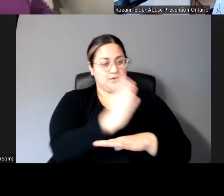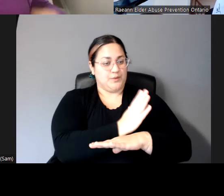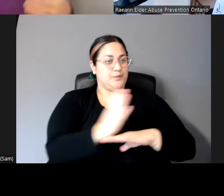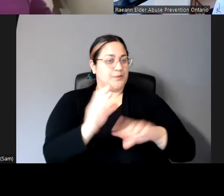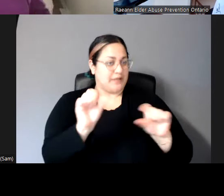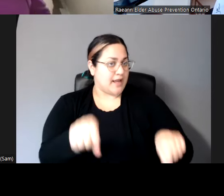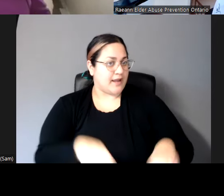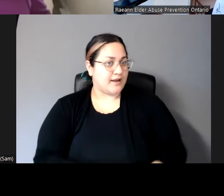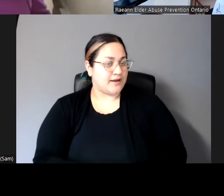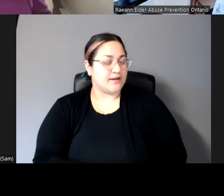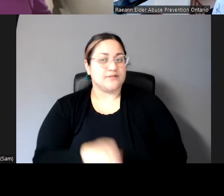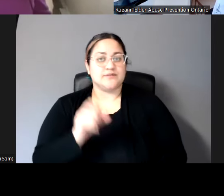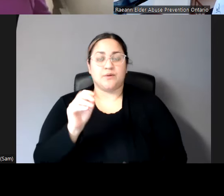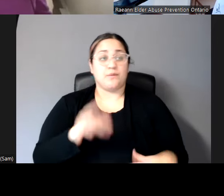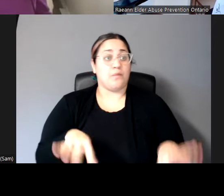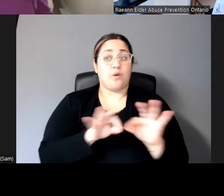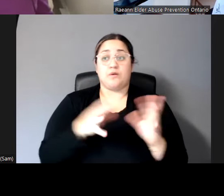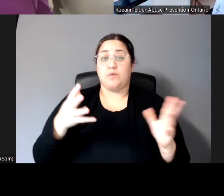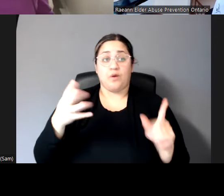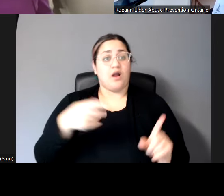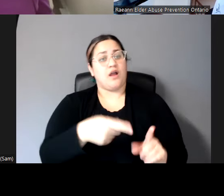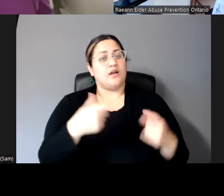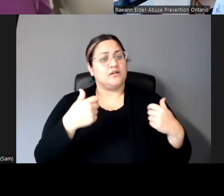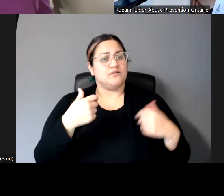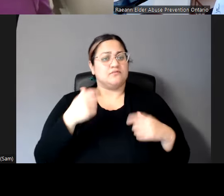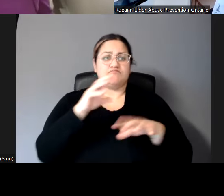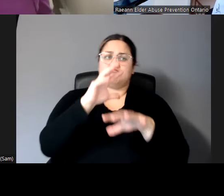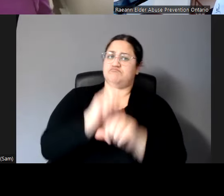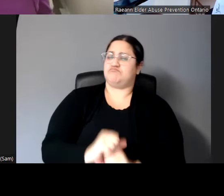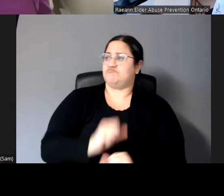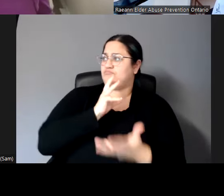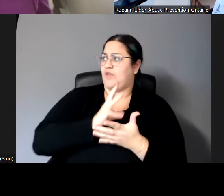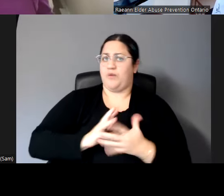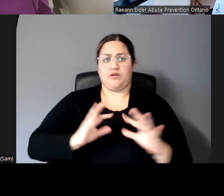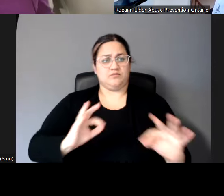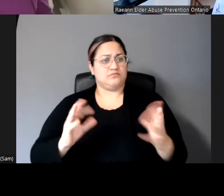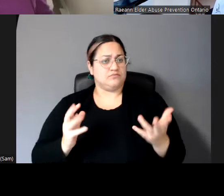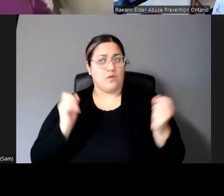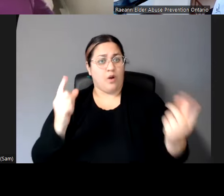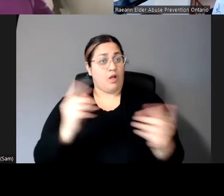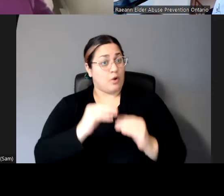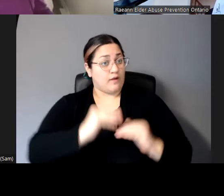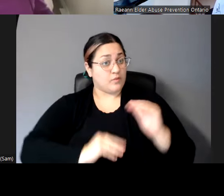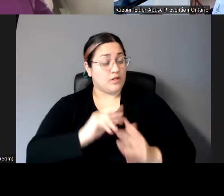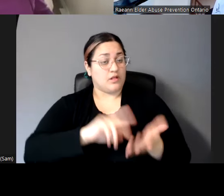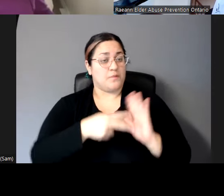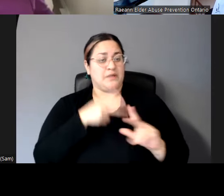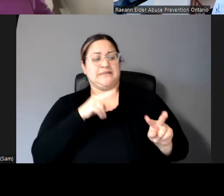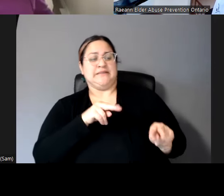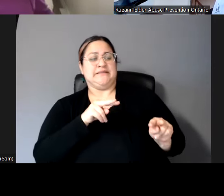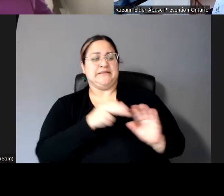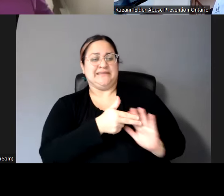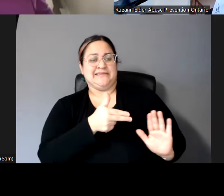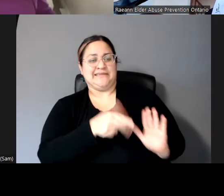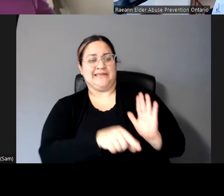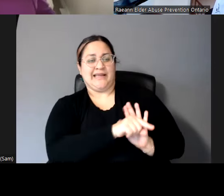it helps to destigmatize it as well. And I think that right now, the fear basis that Kathy picked